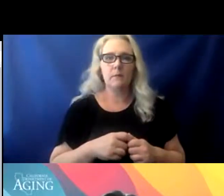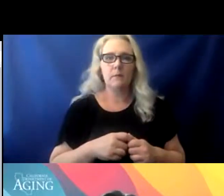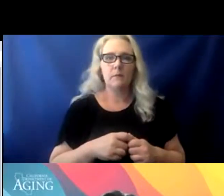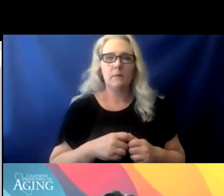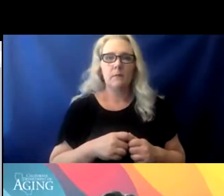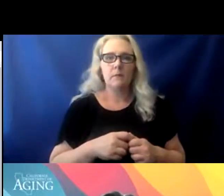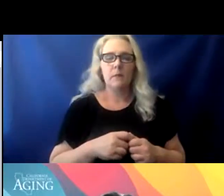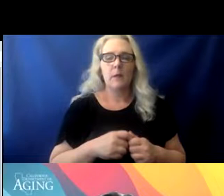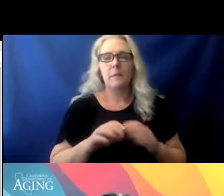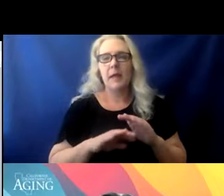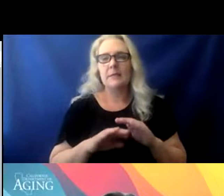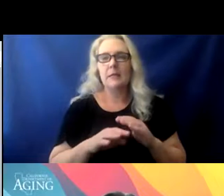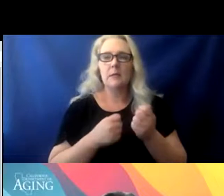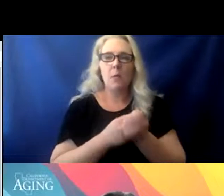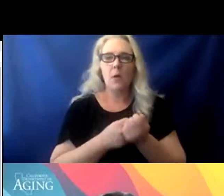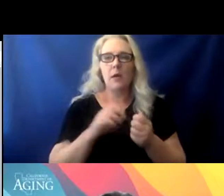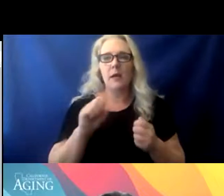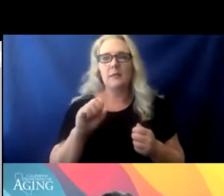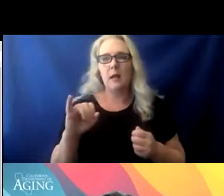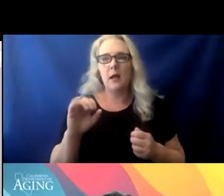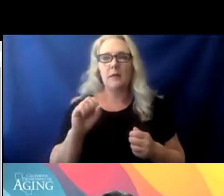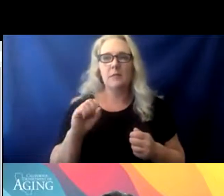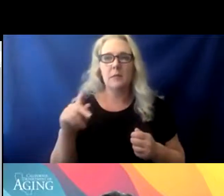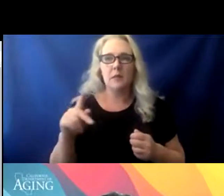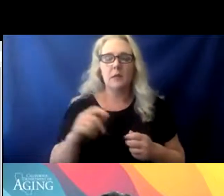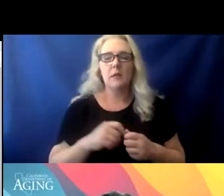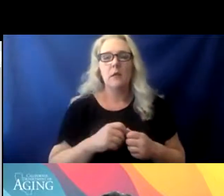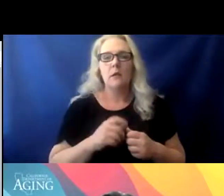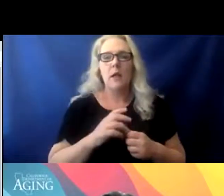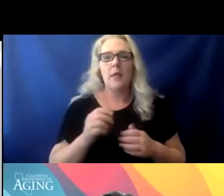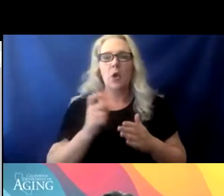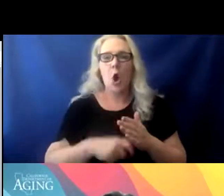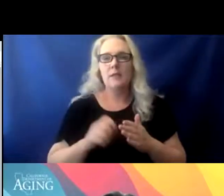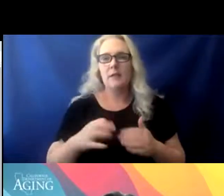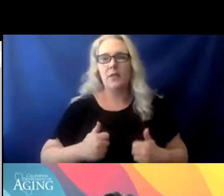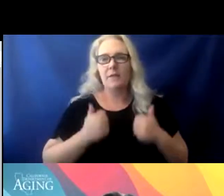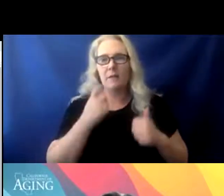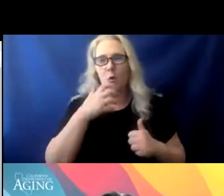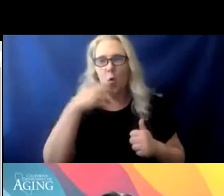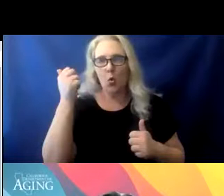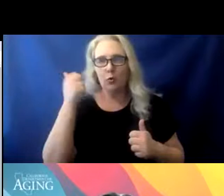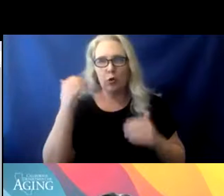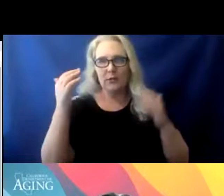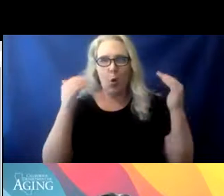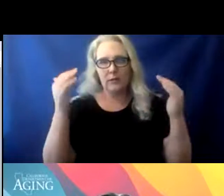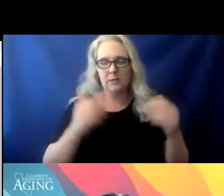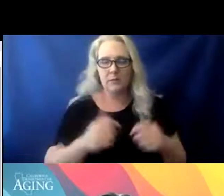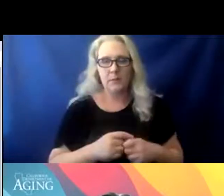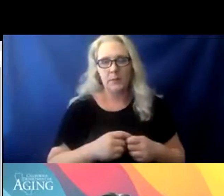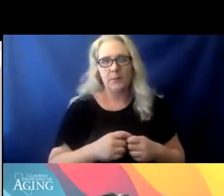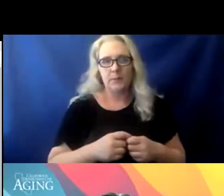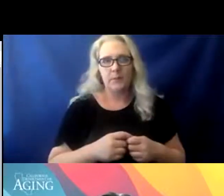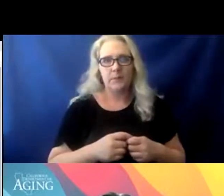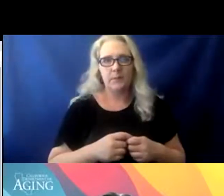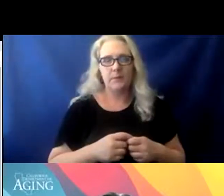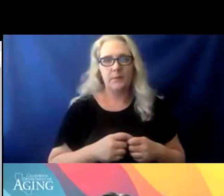SSI, SSP, actually support the cost of living for older adults. So this is combining a look at